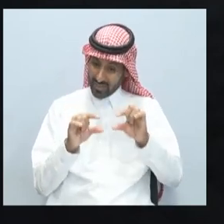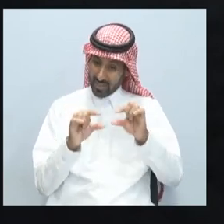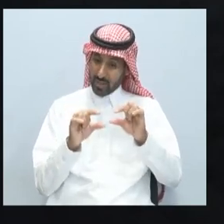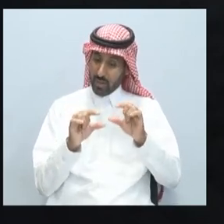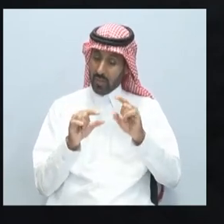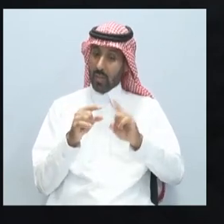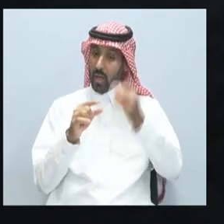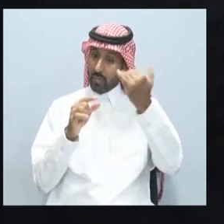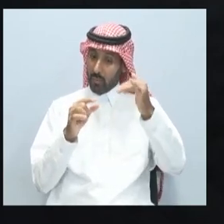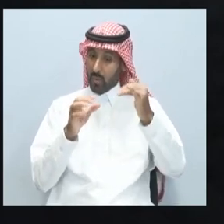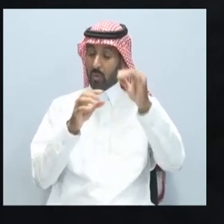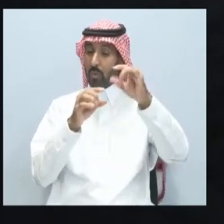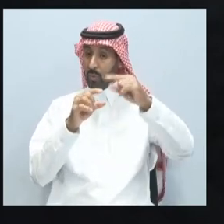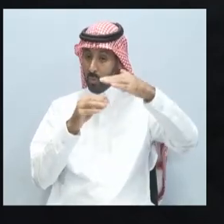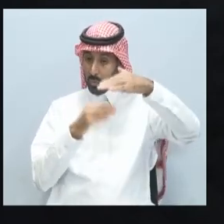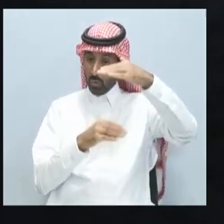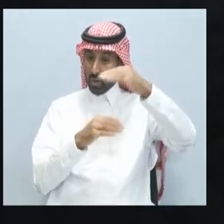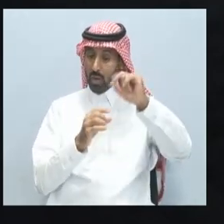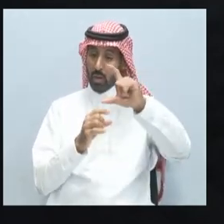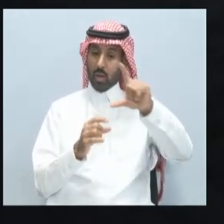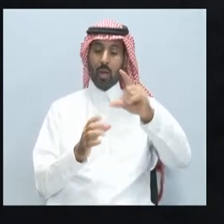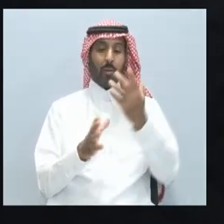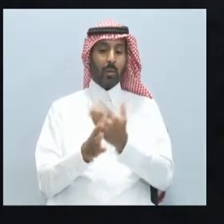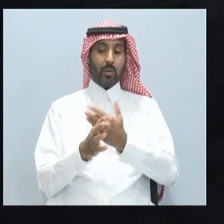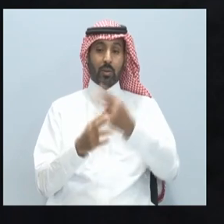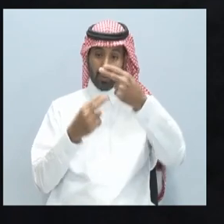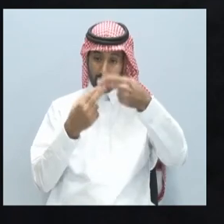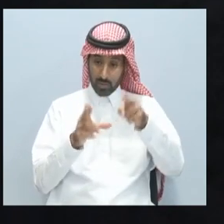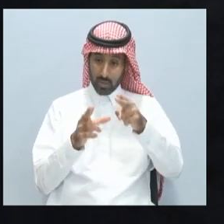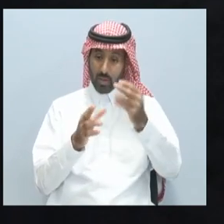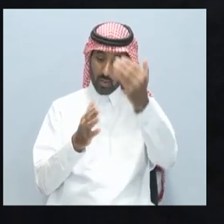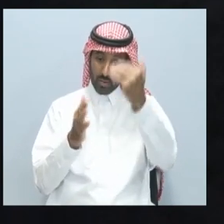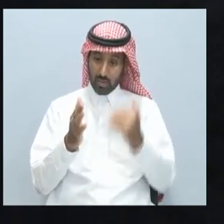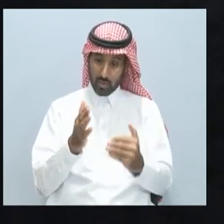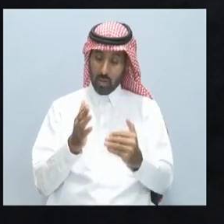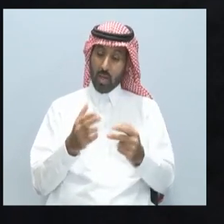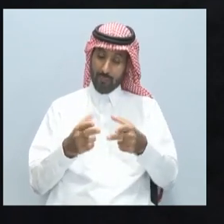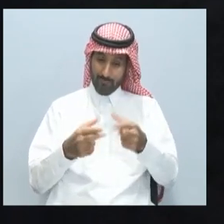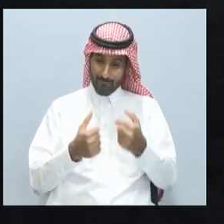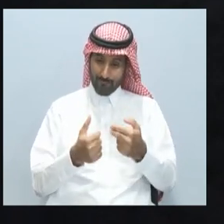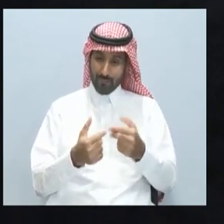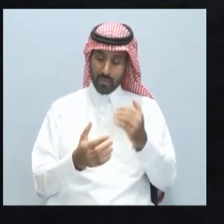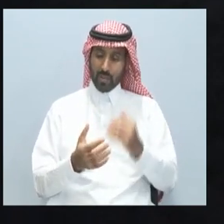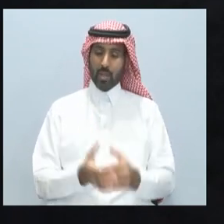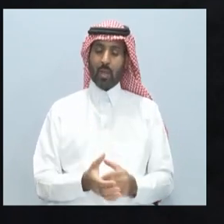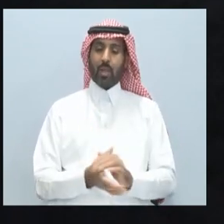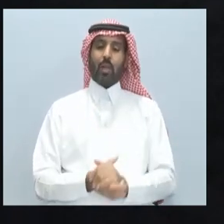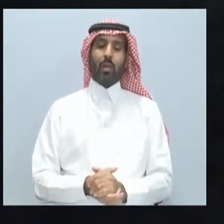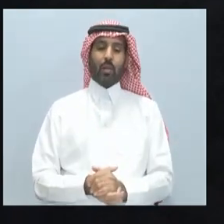the other paragraphs. You can say that because they are the introduction and also the summary of our whole passage.